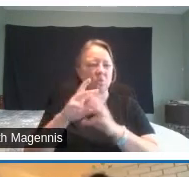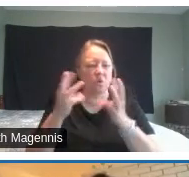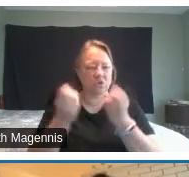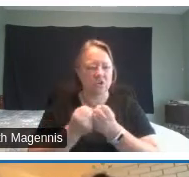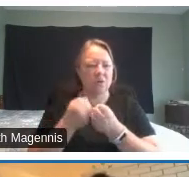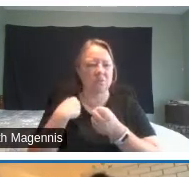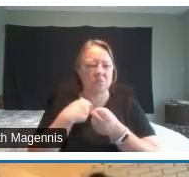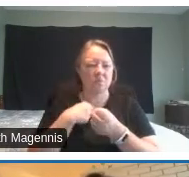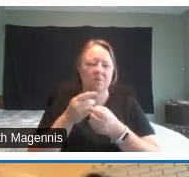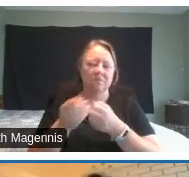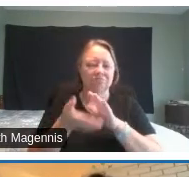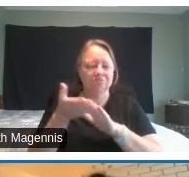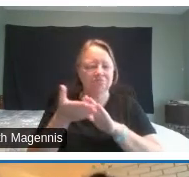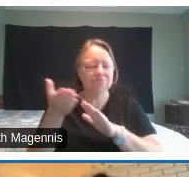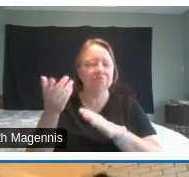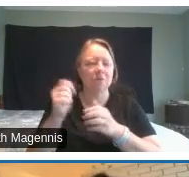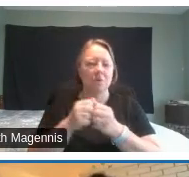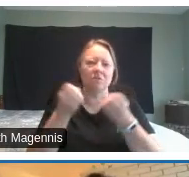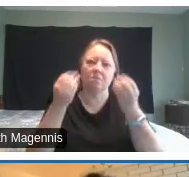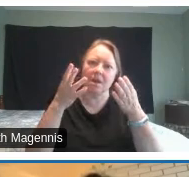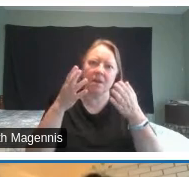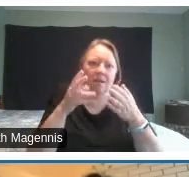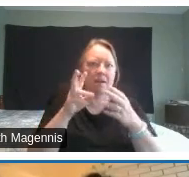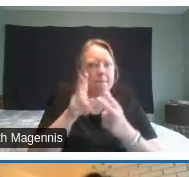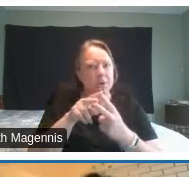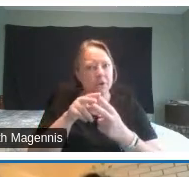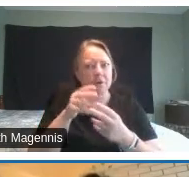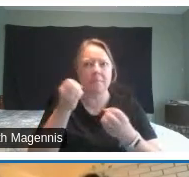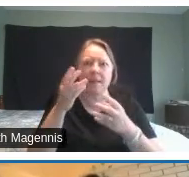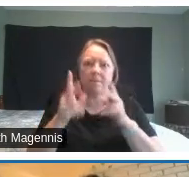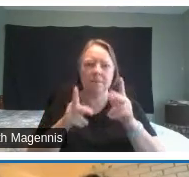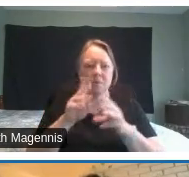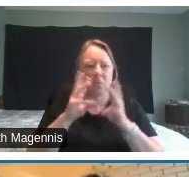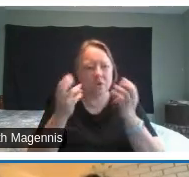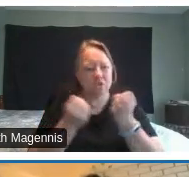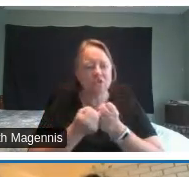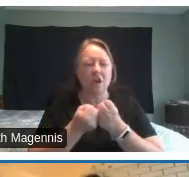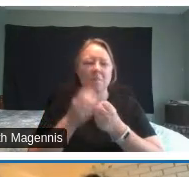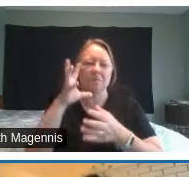with so many partners and people in workshops and all.